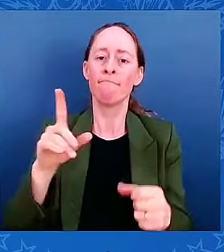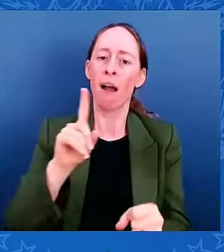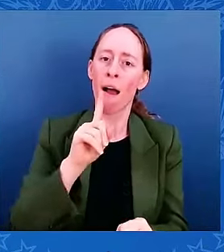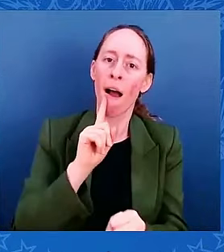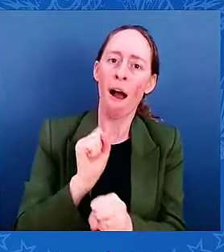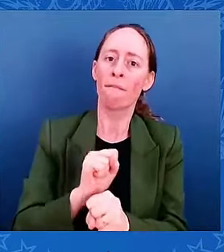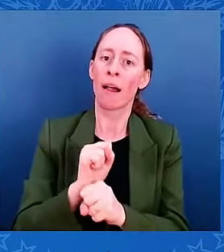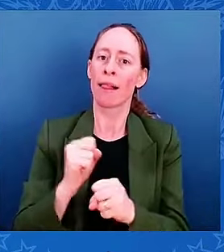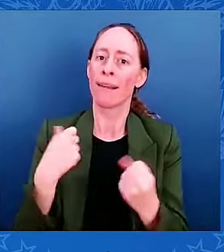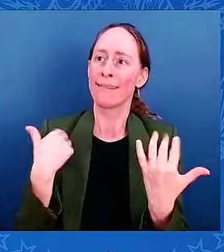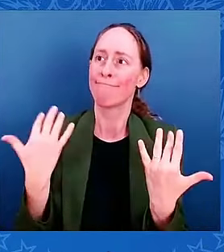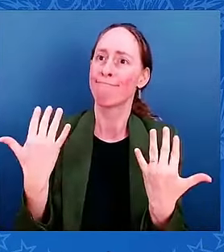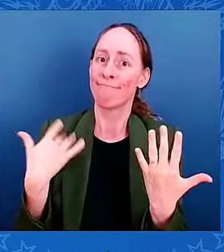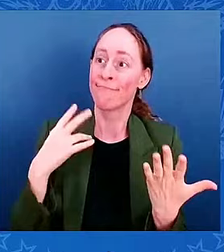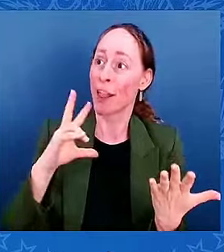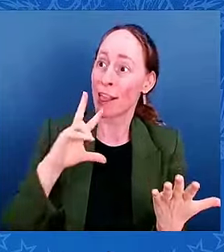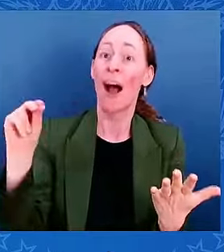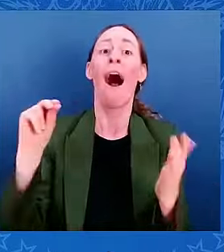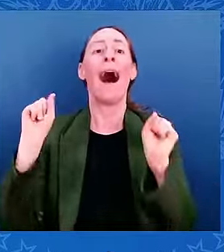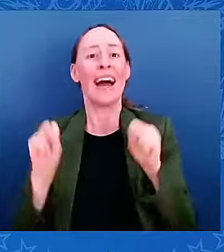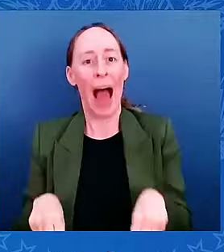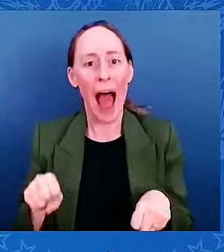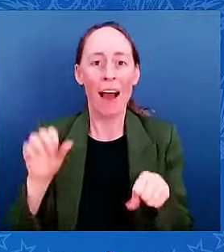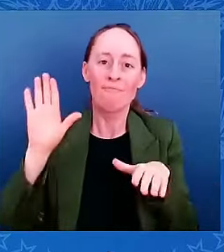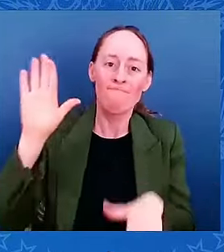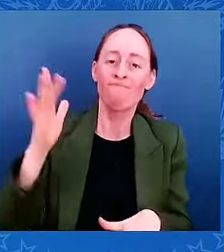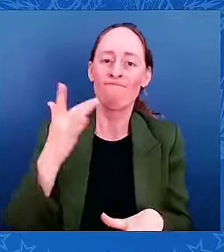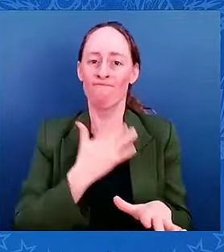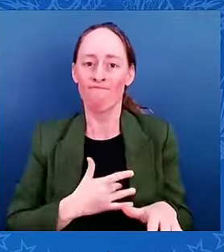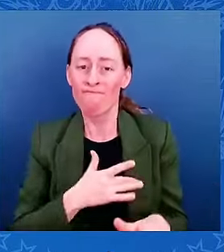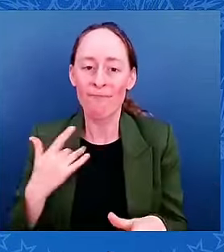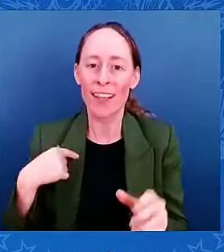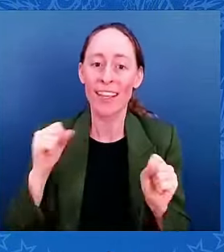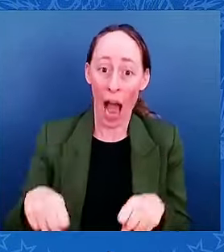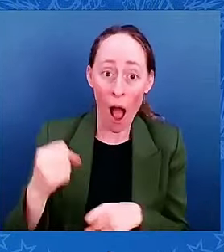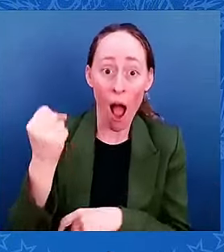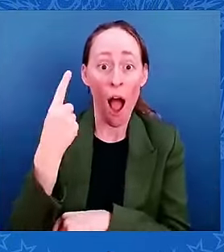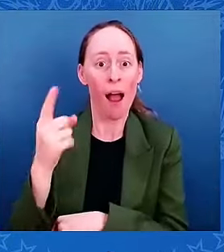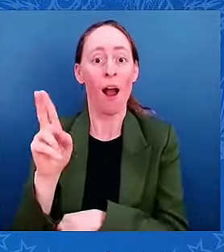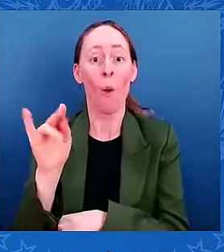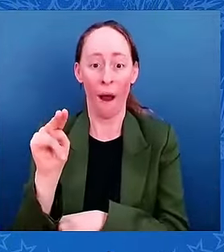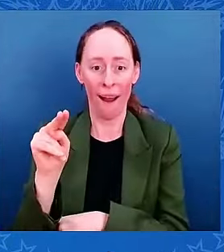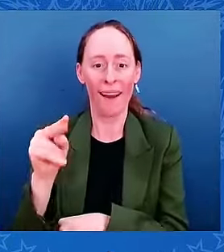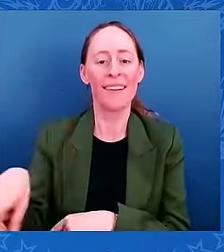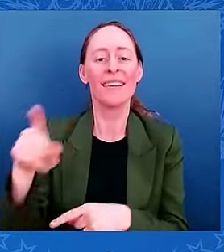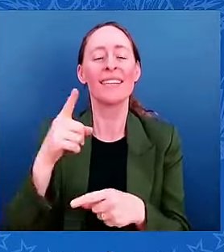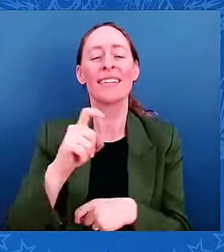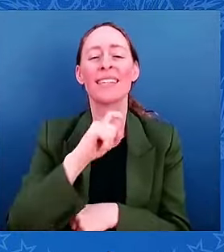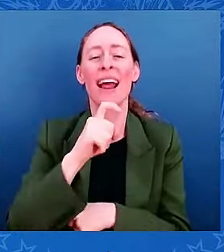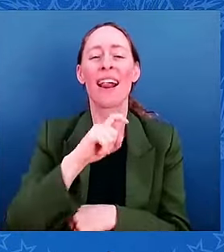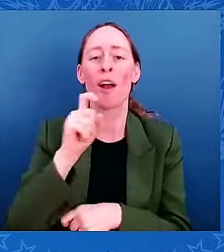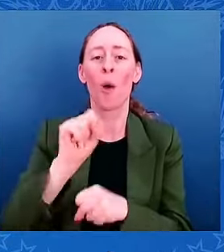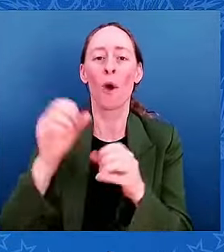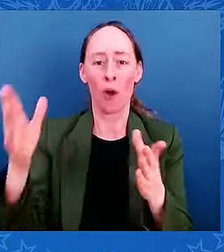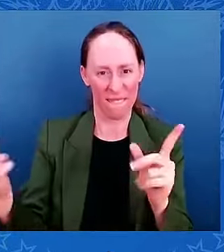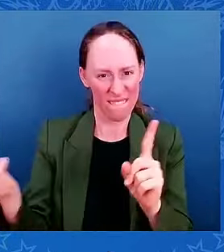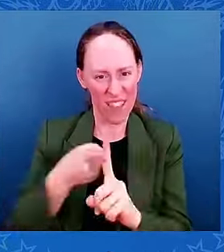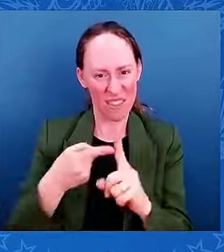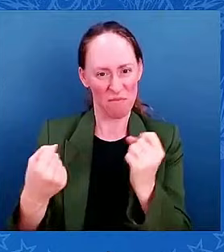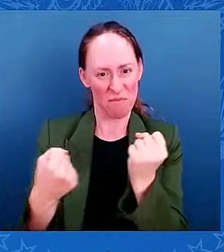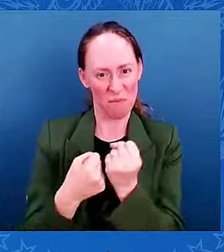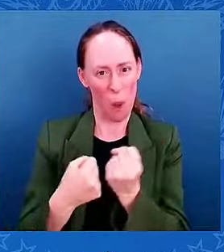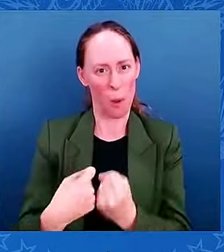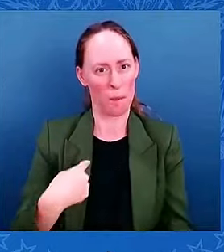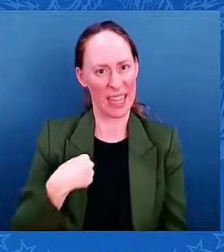United Steelworkers. First union endorsed me. First union.